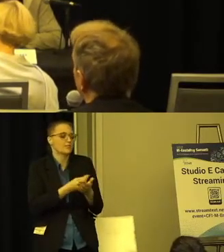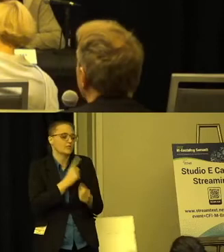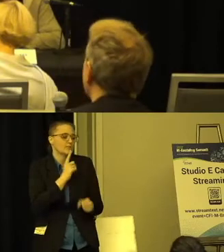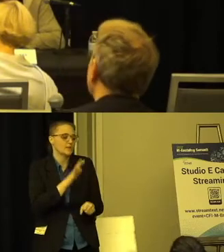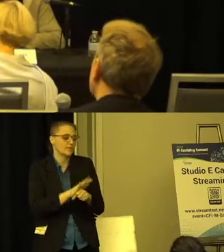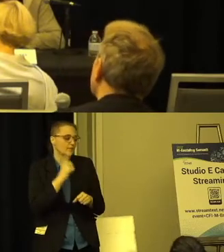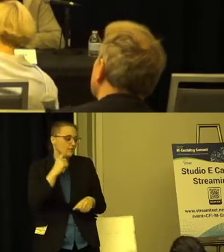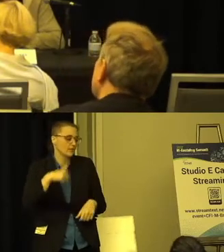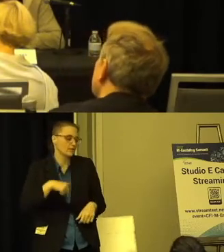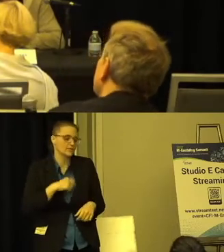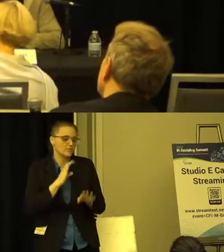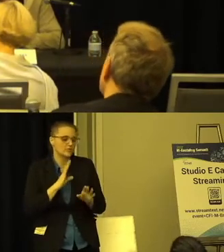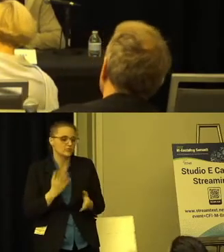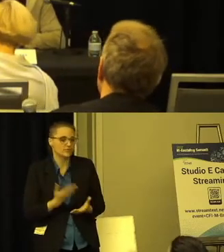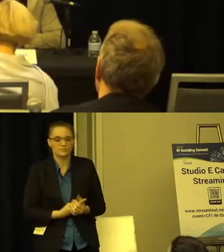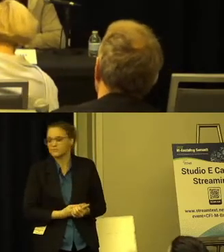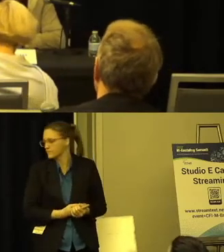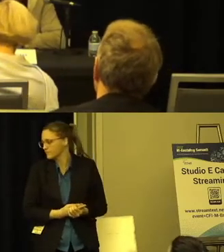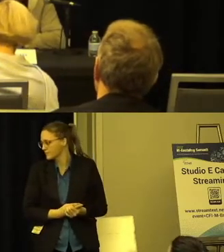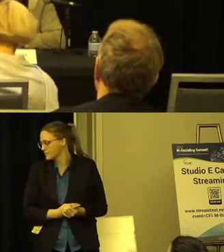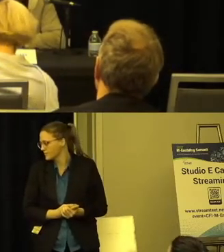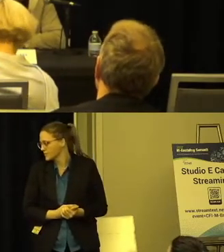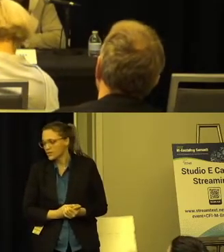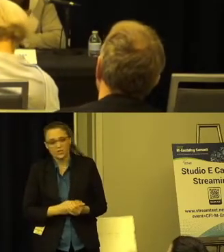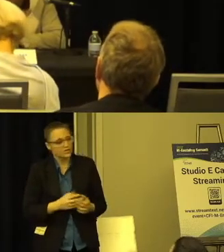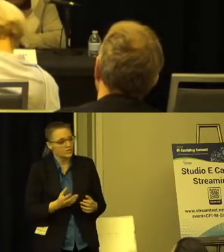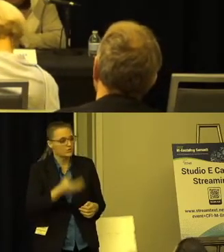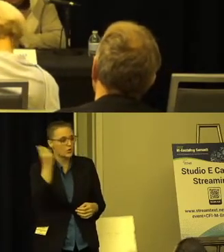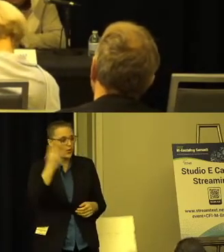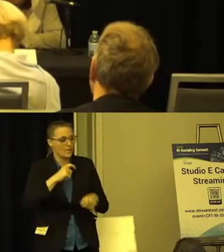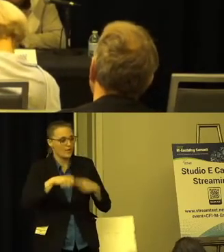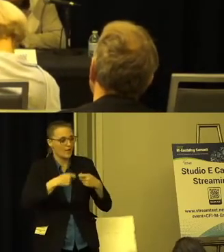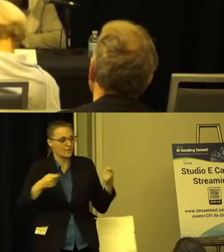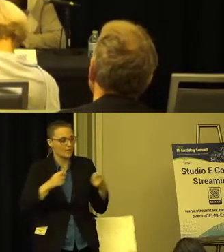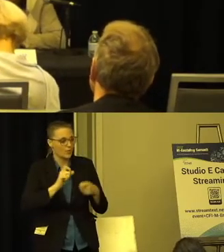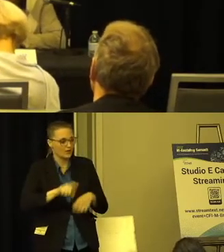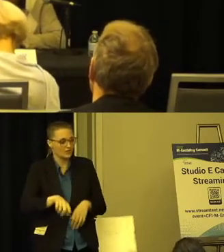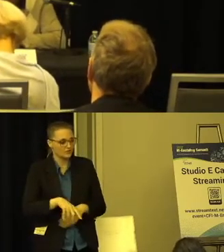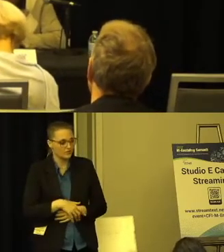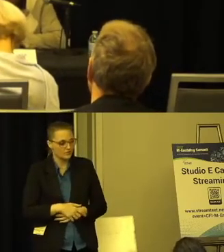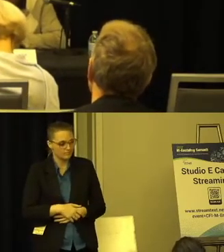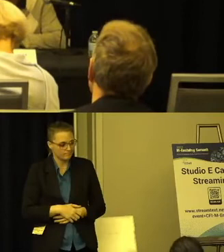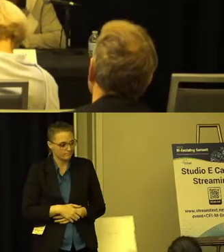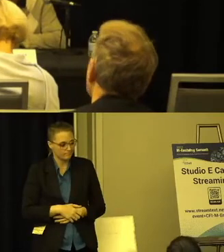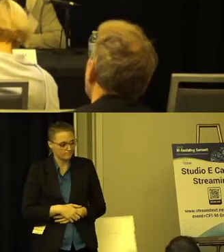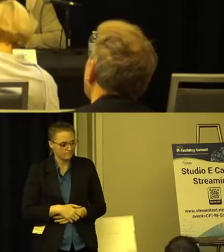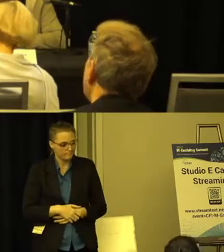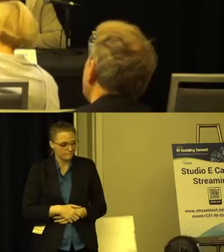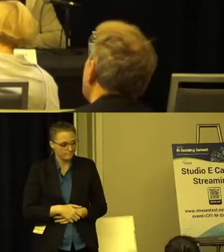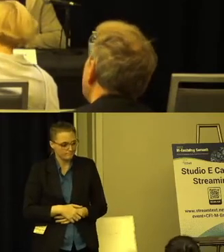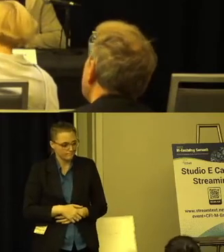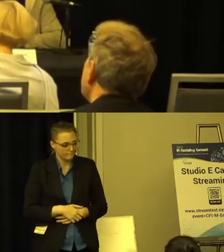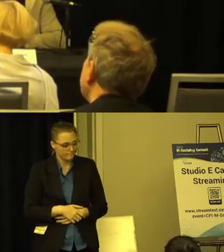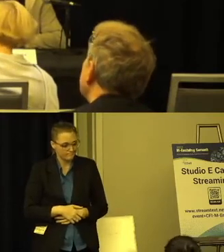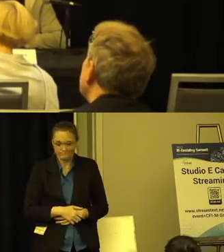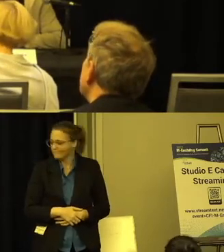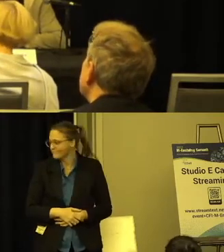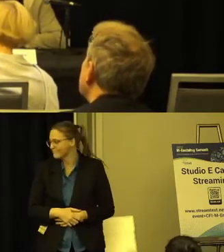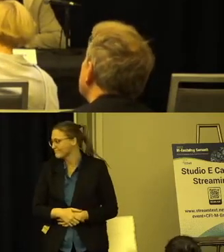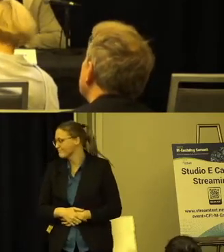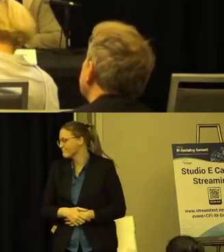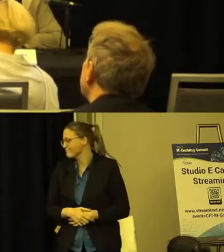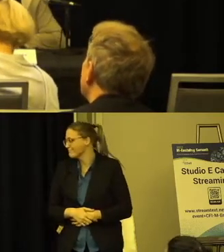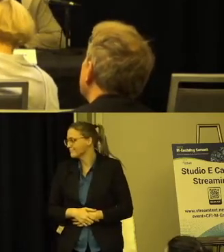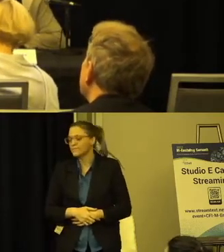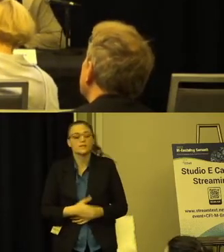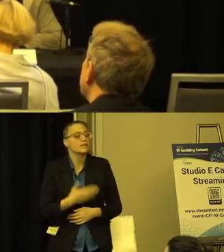toward this. You took away my wrap-up question, but give that to Judy. Yeah,